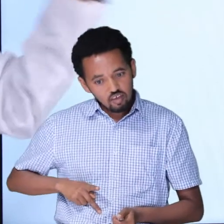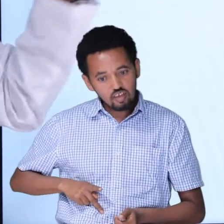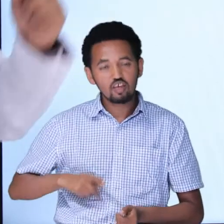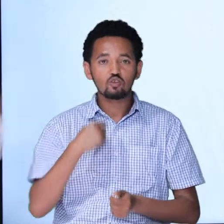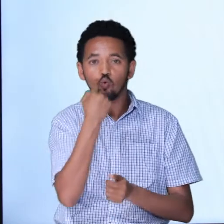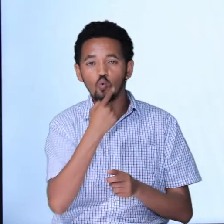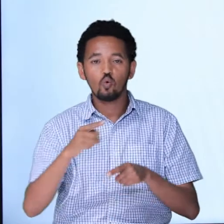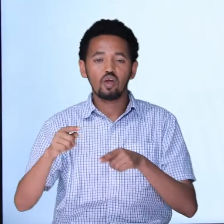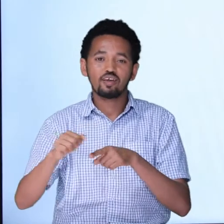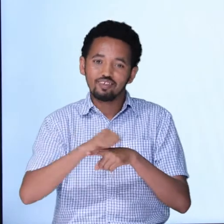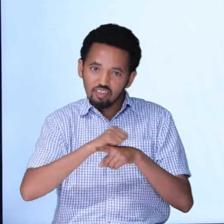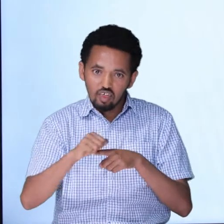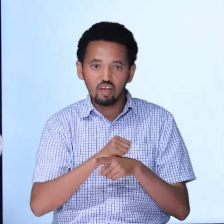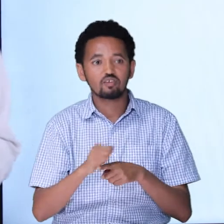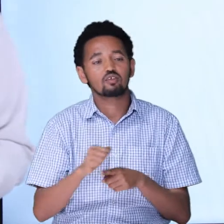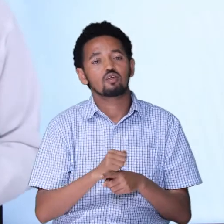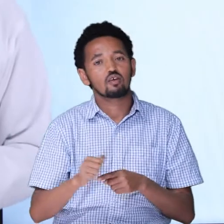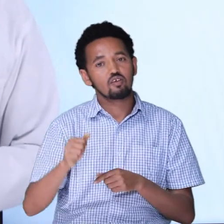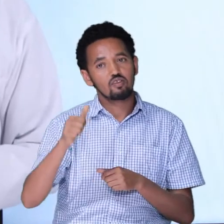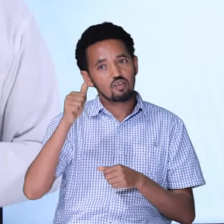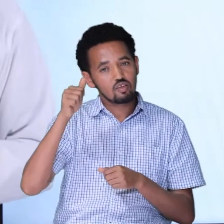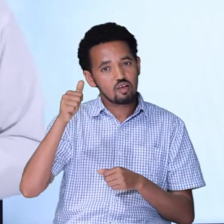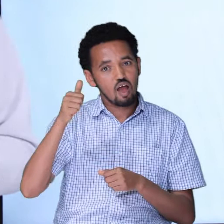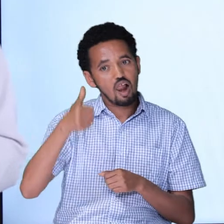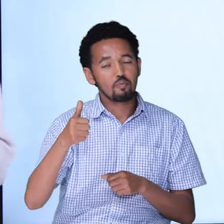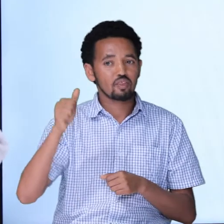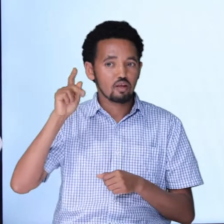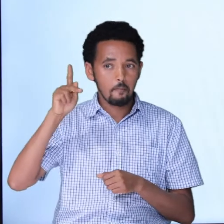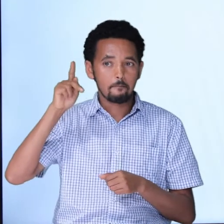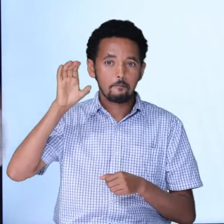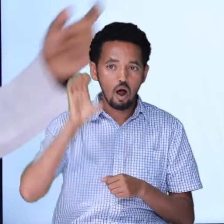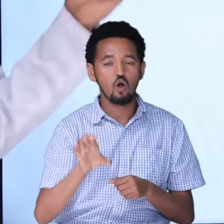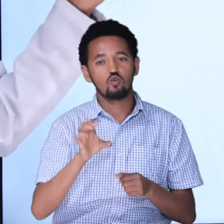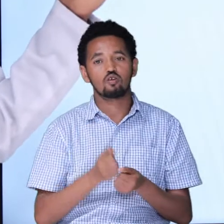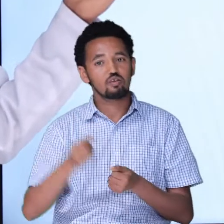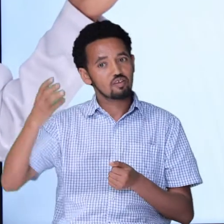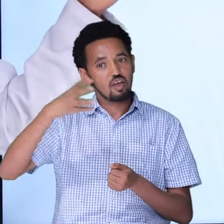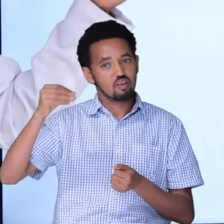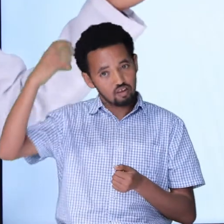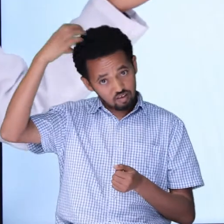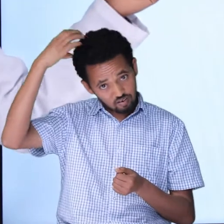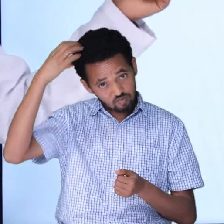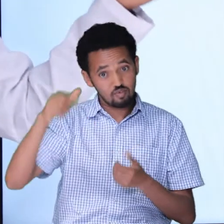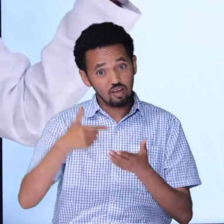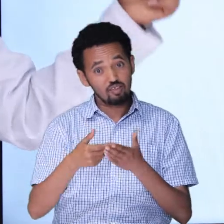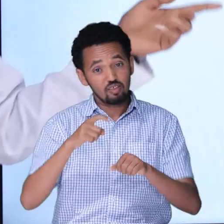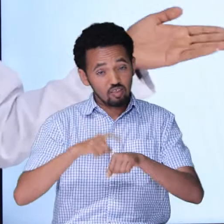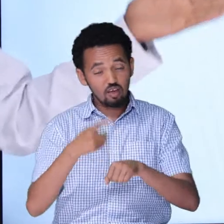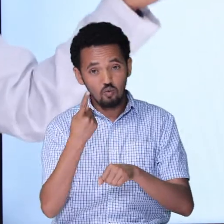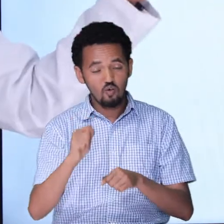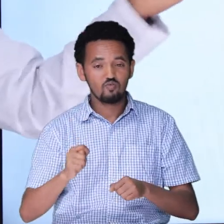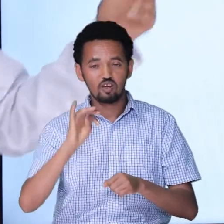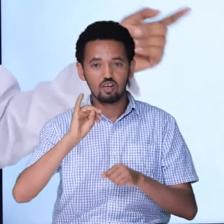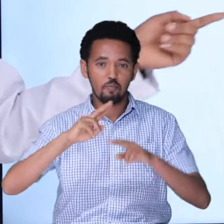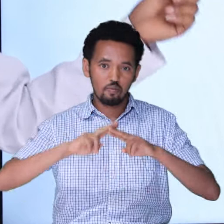who exercised unlimited power, unlimited government. At the time of independence,